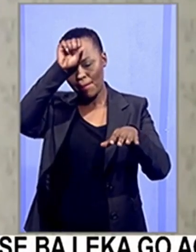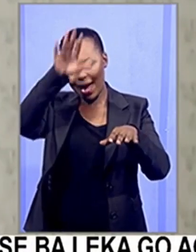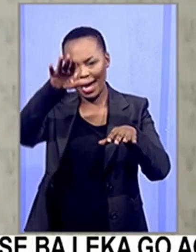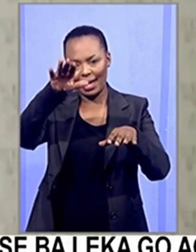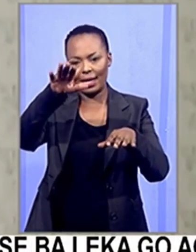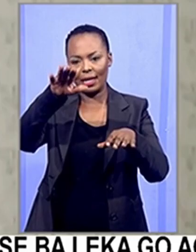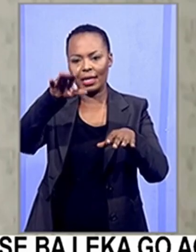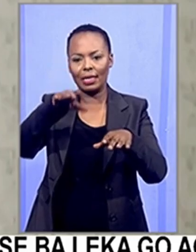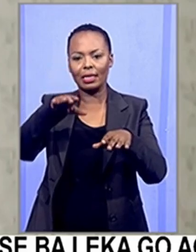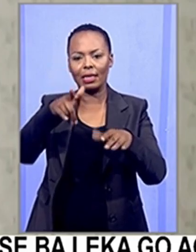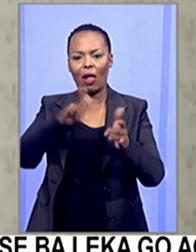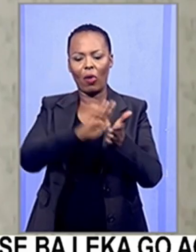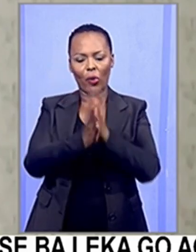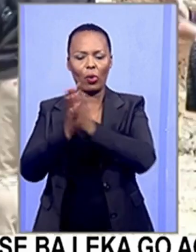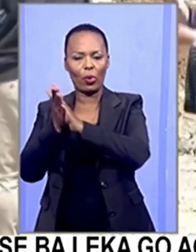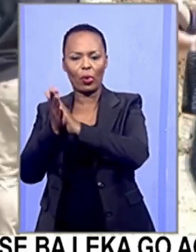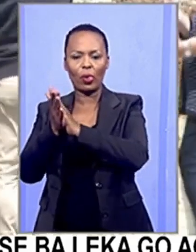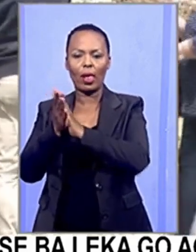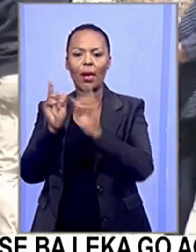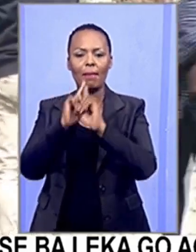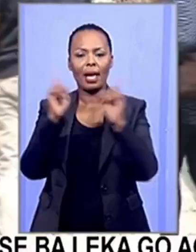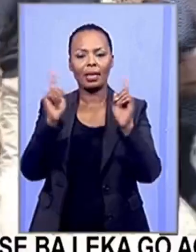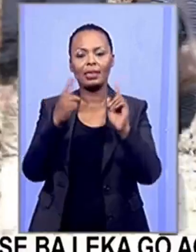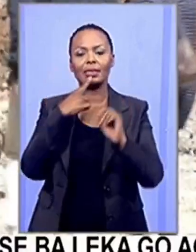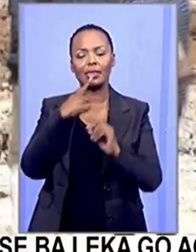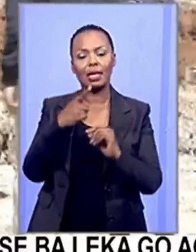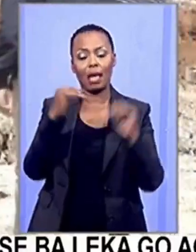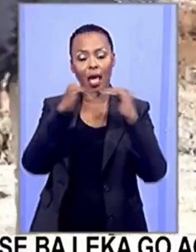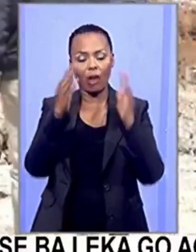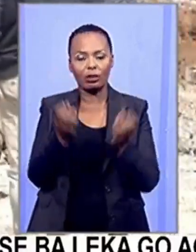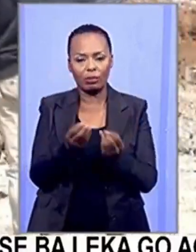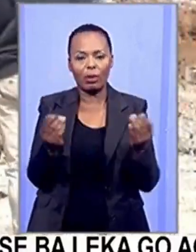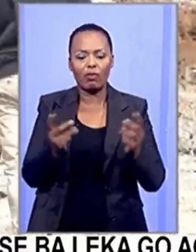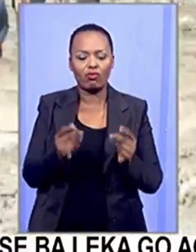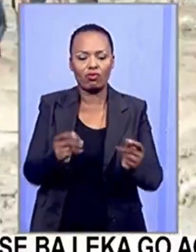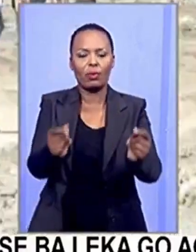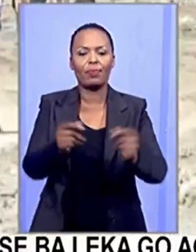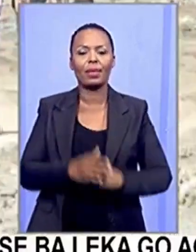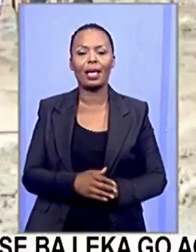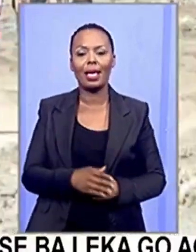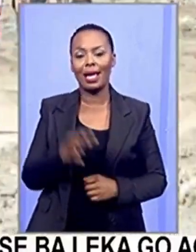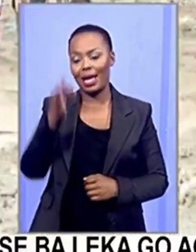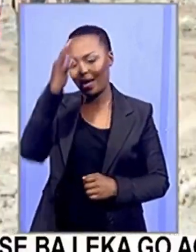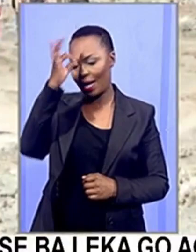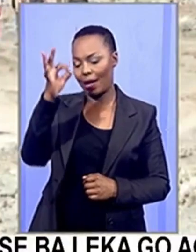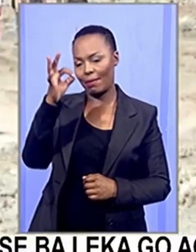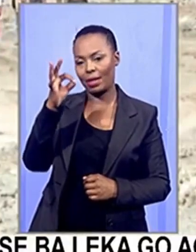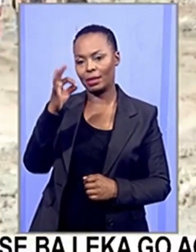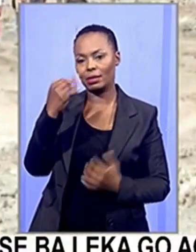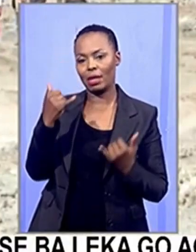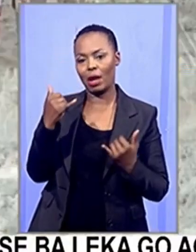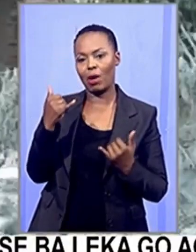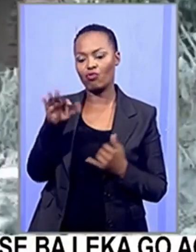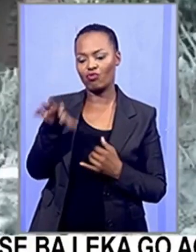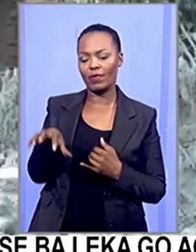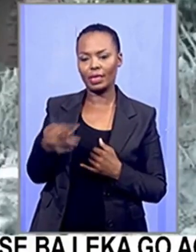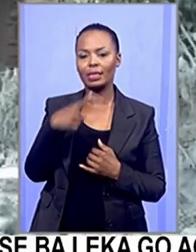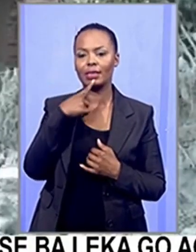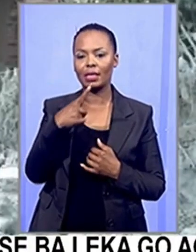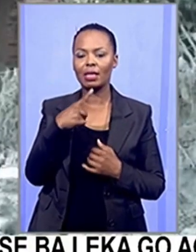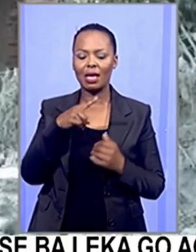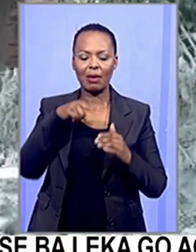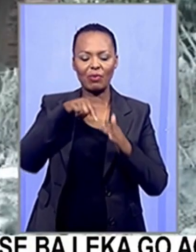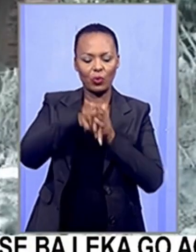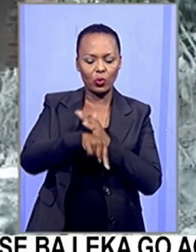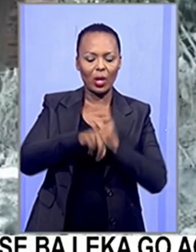batho ba fumantshwa bodulo ka potlako. Mmušo wa porofense wa hlalošege go ya go dirwa dinyakišišo le ditokelo tšeo di tseneletšego